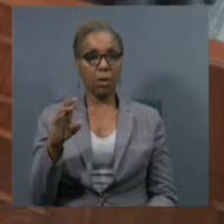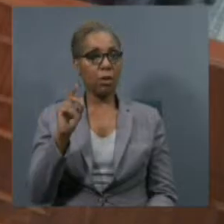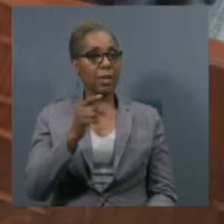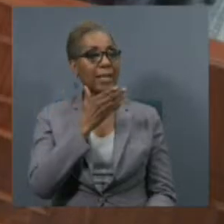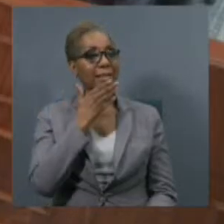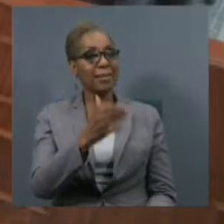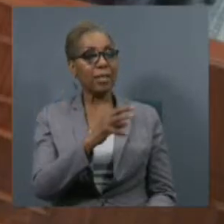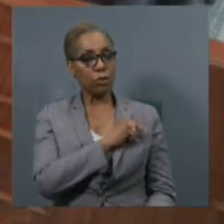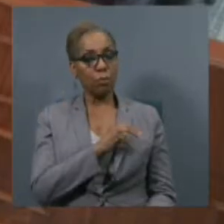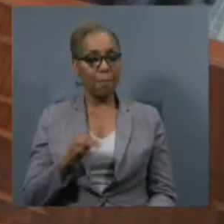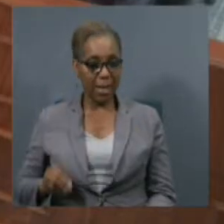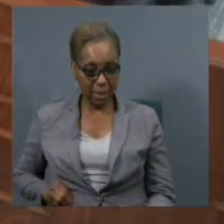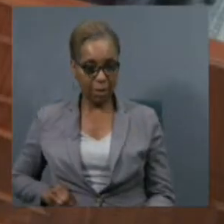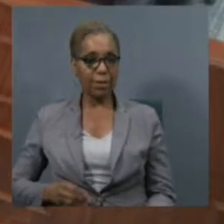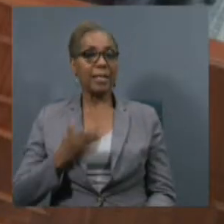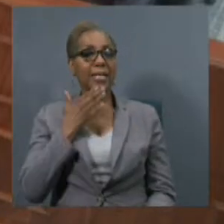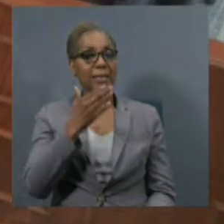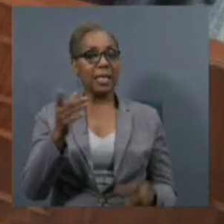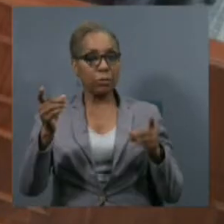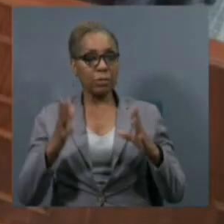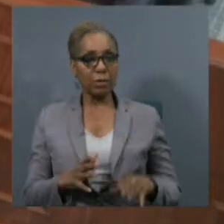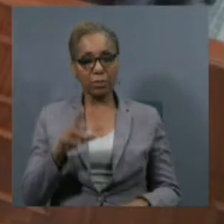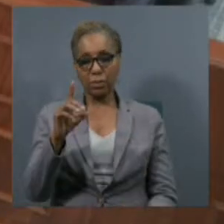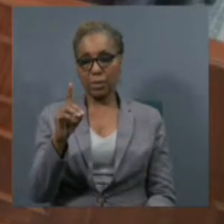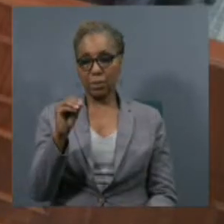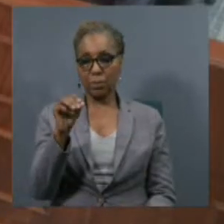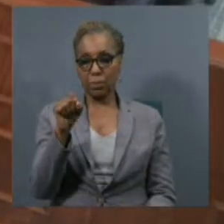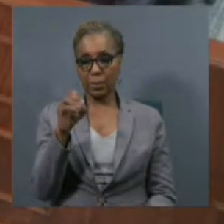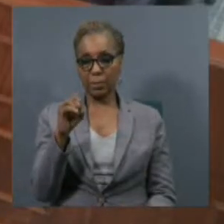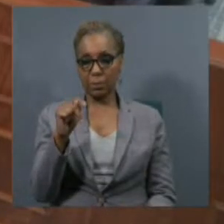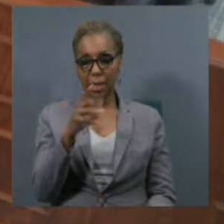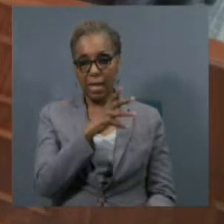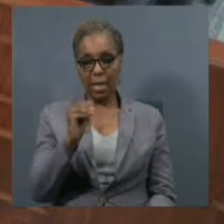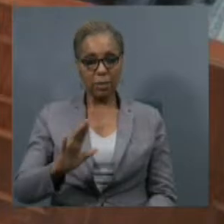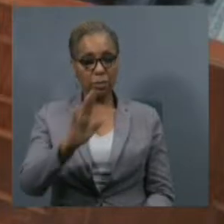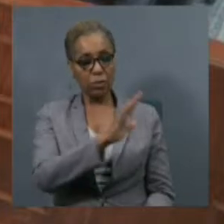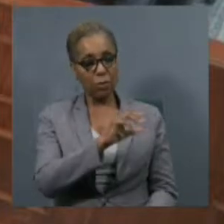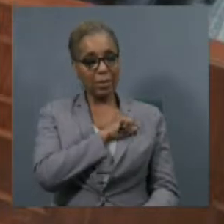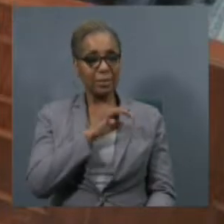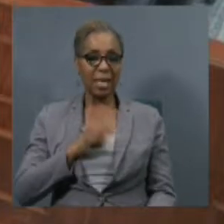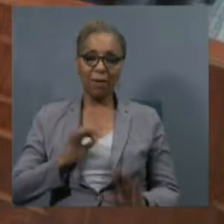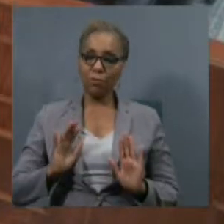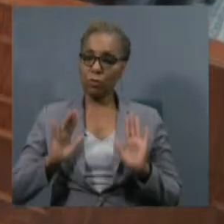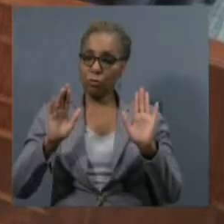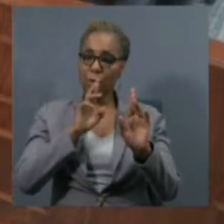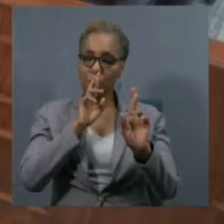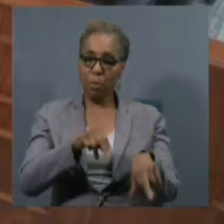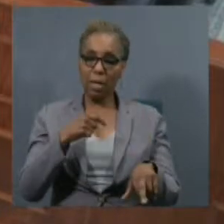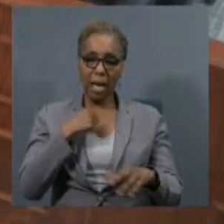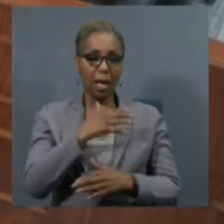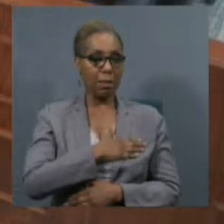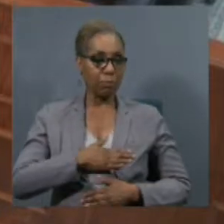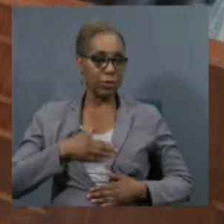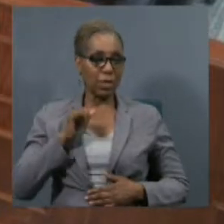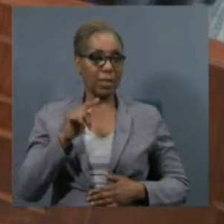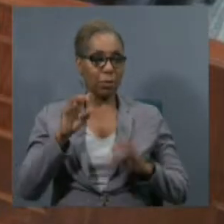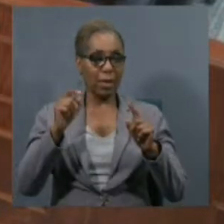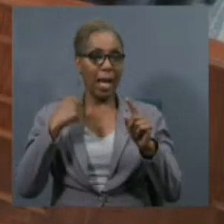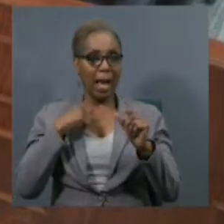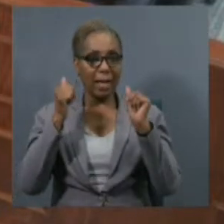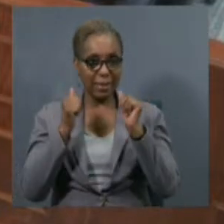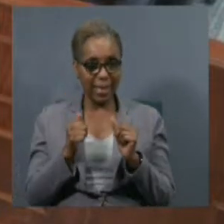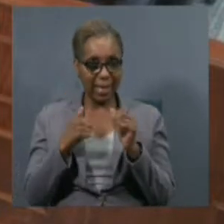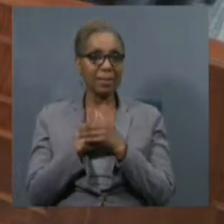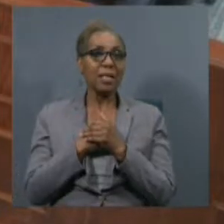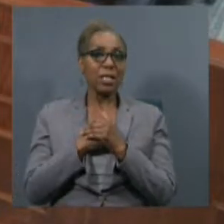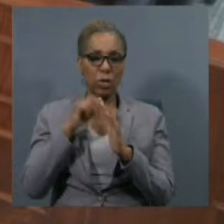Thank you, Mayor, and thank you, Director Doucette and your staff. Great report. I appreciate it. I get a chance to dive into this a